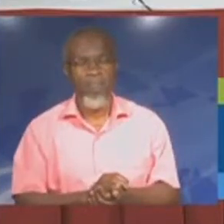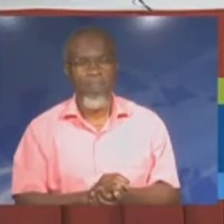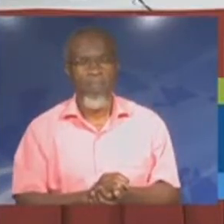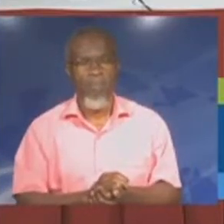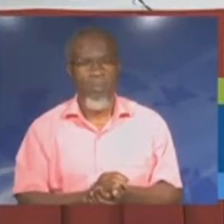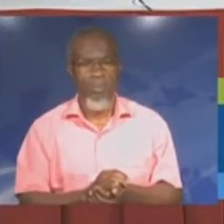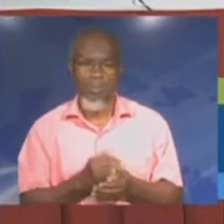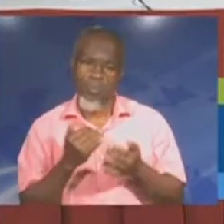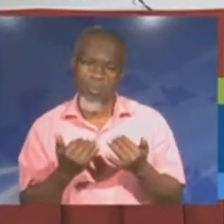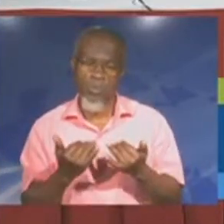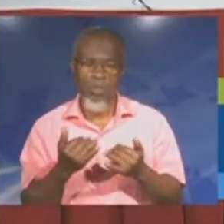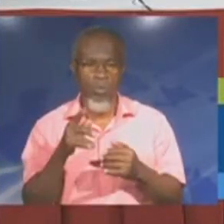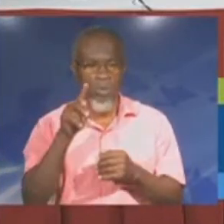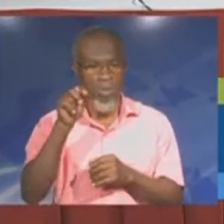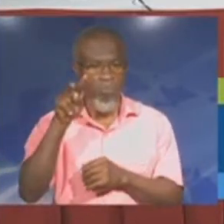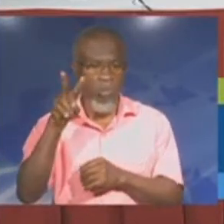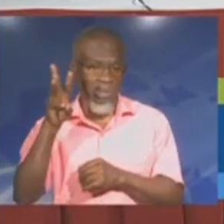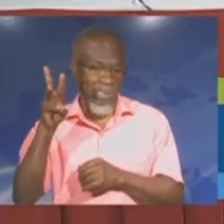questions.